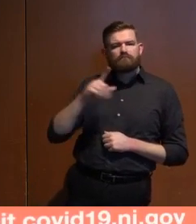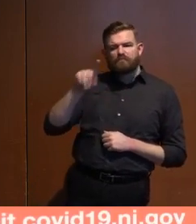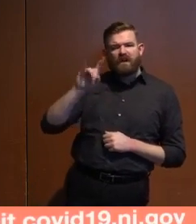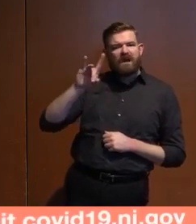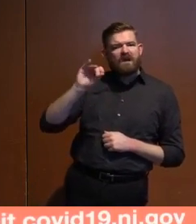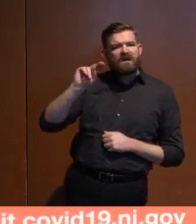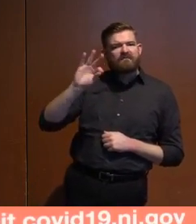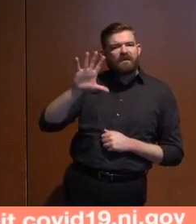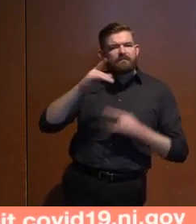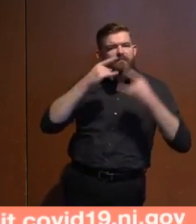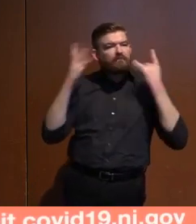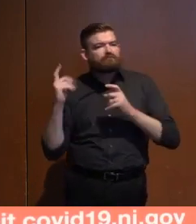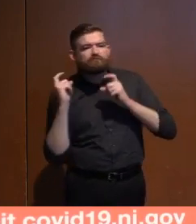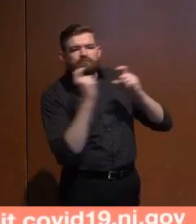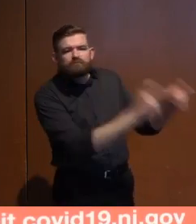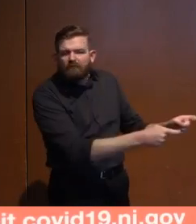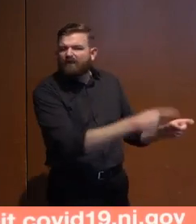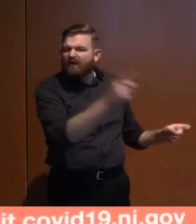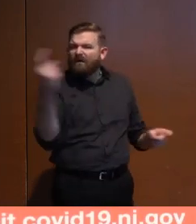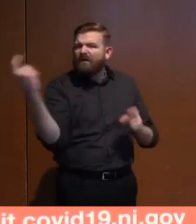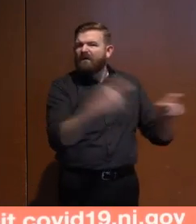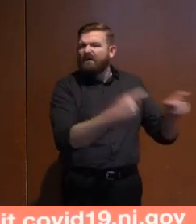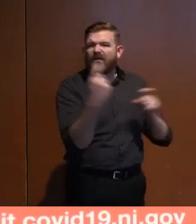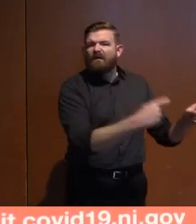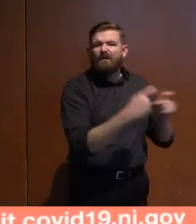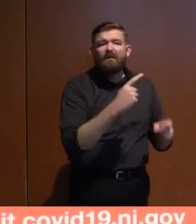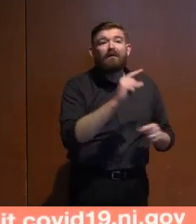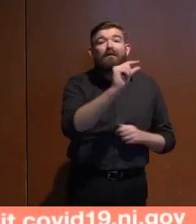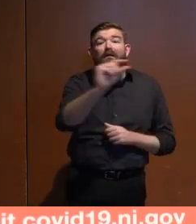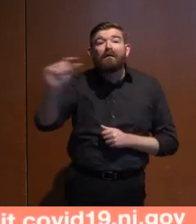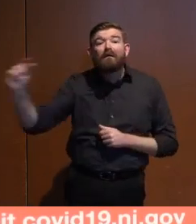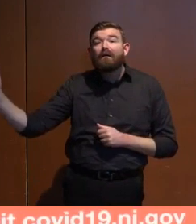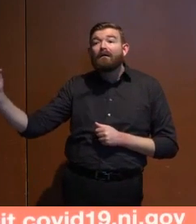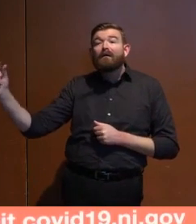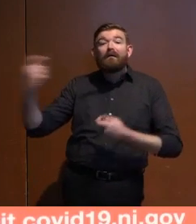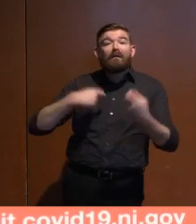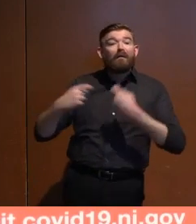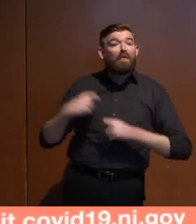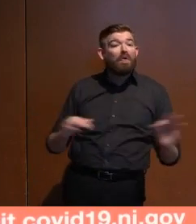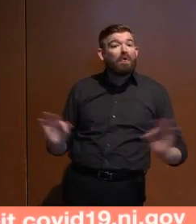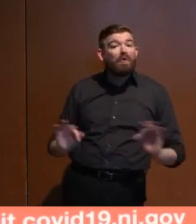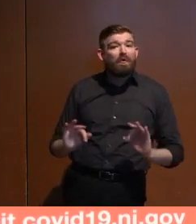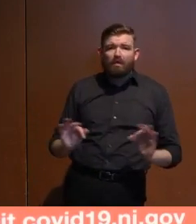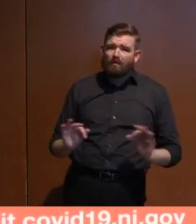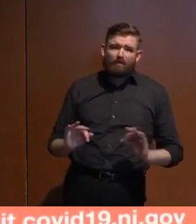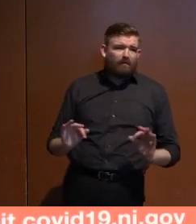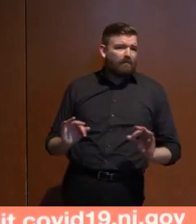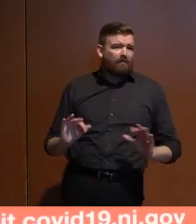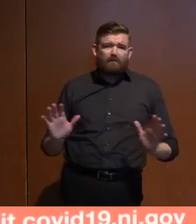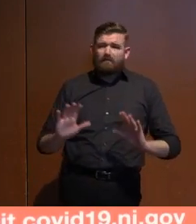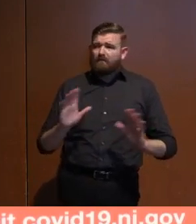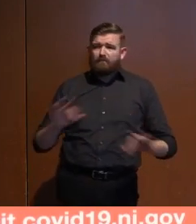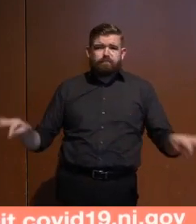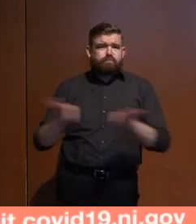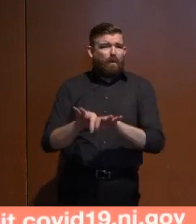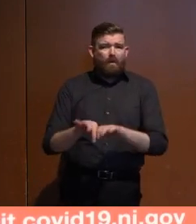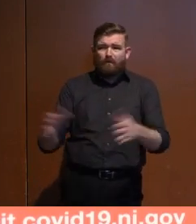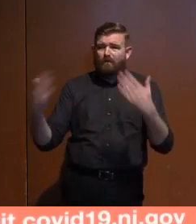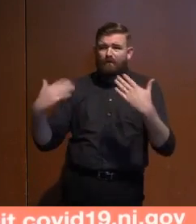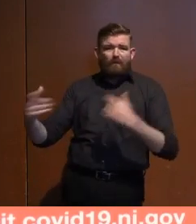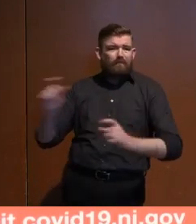we're just thrilled. Every little bit counts, whether it's big or small, and we want to really thank you for your donation. Related to that, businesses